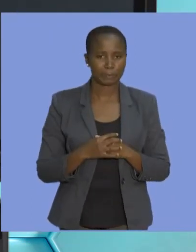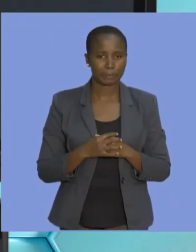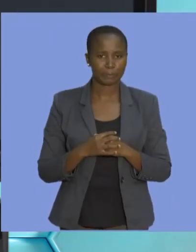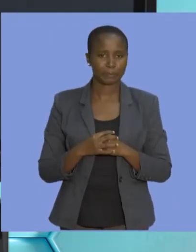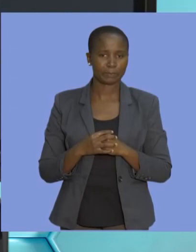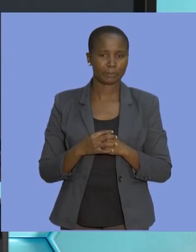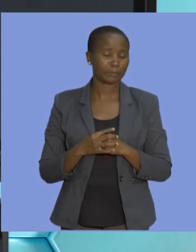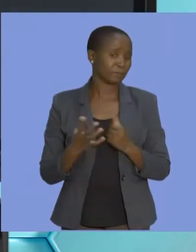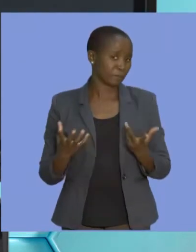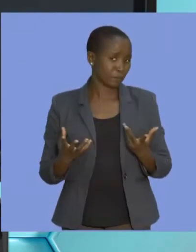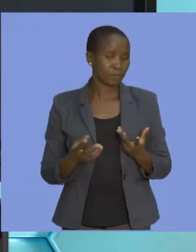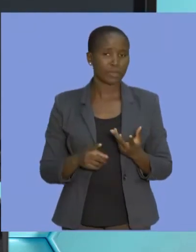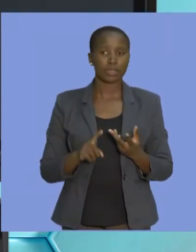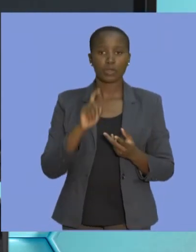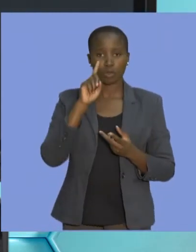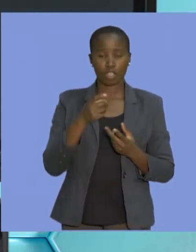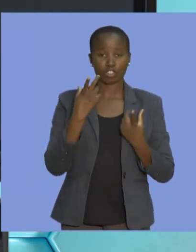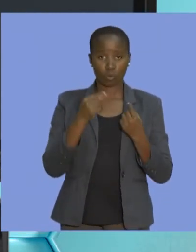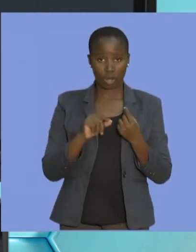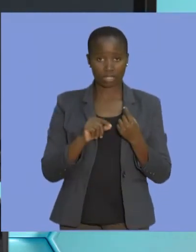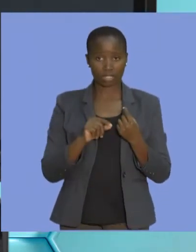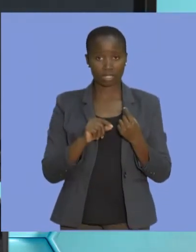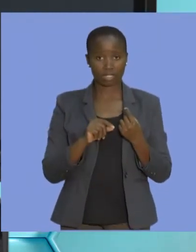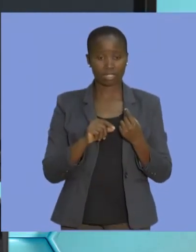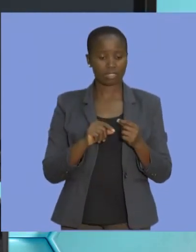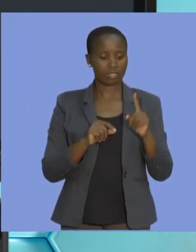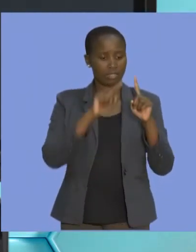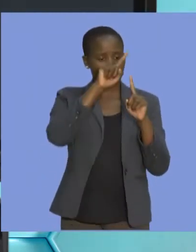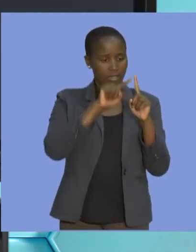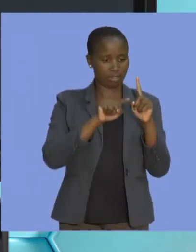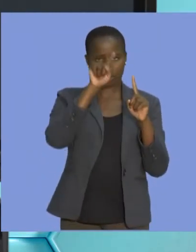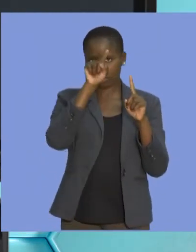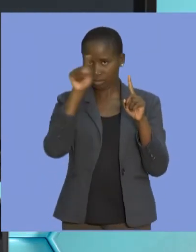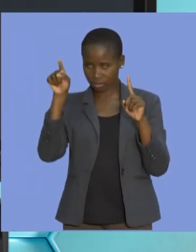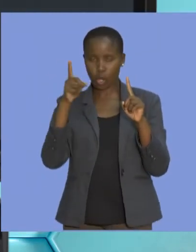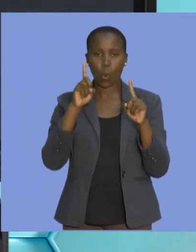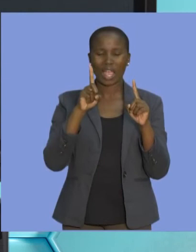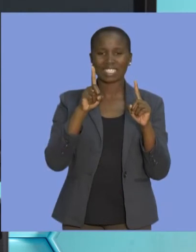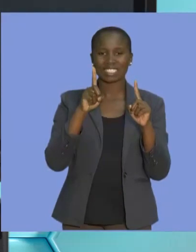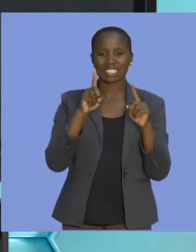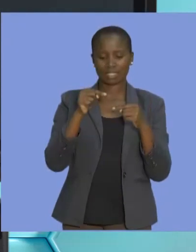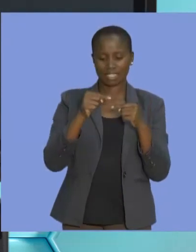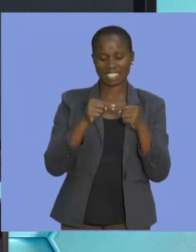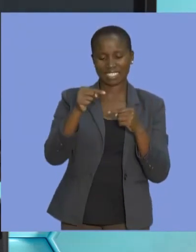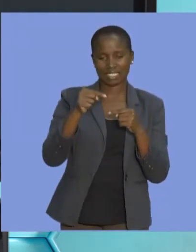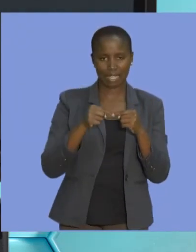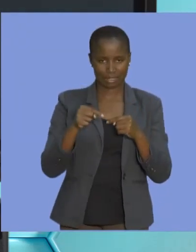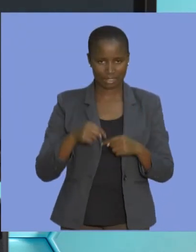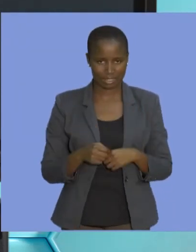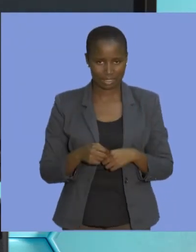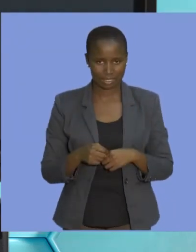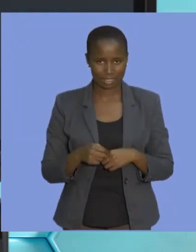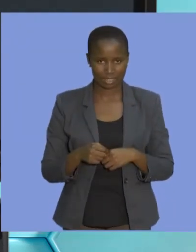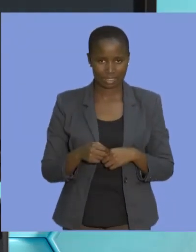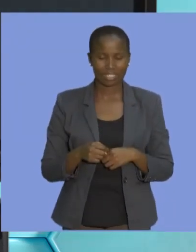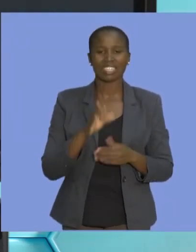is to square the deviation. Is to square the deviation. What is the